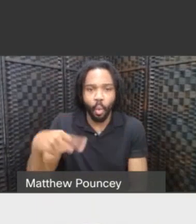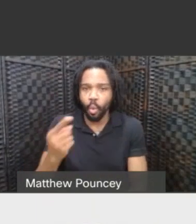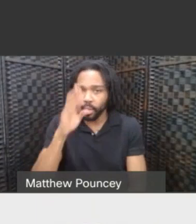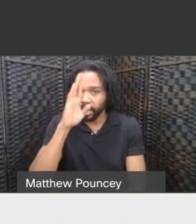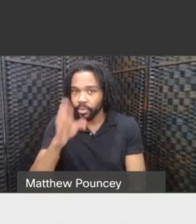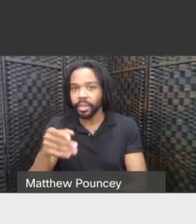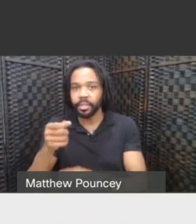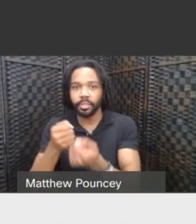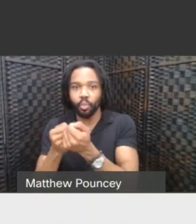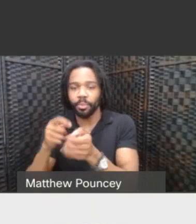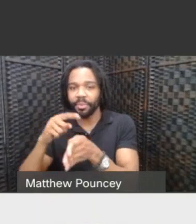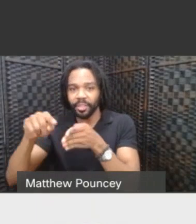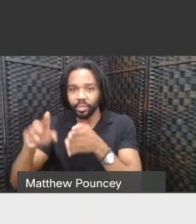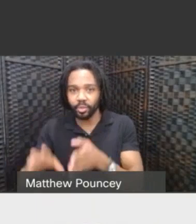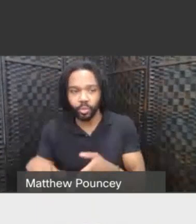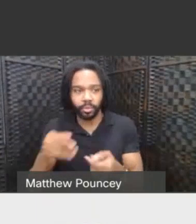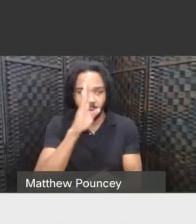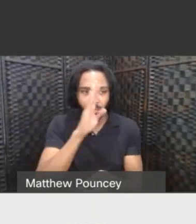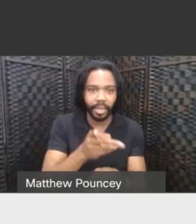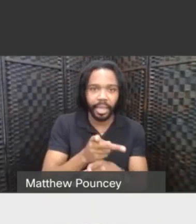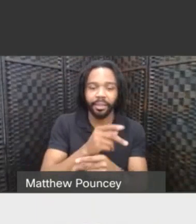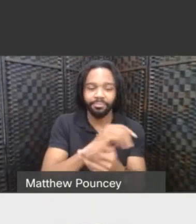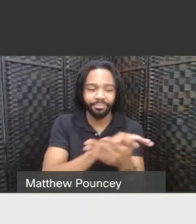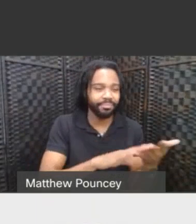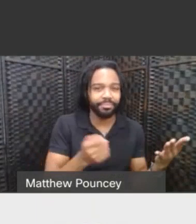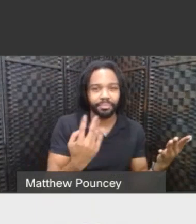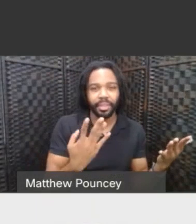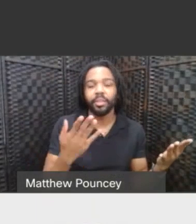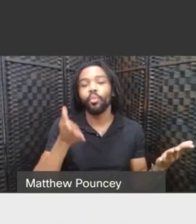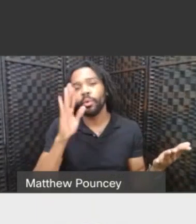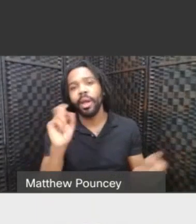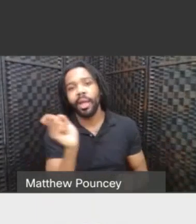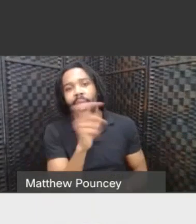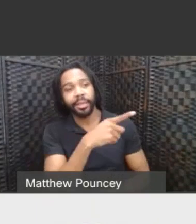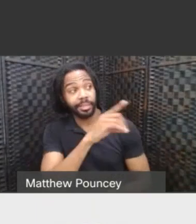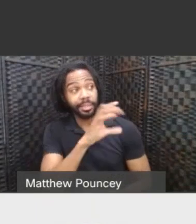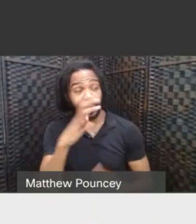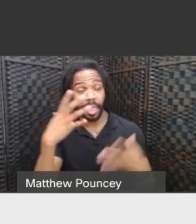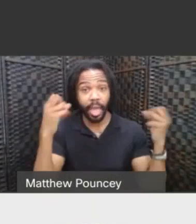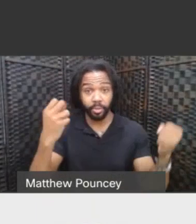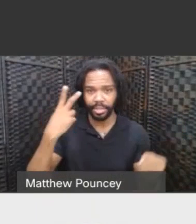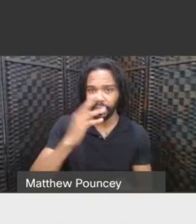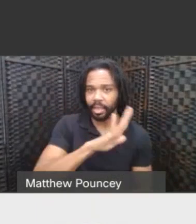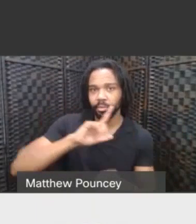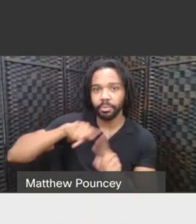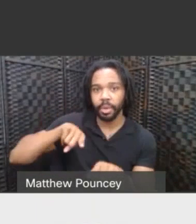professionals. We will ask DC Health the question and see what the response is.